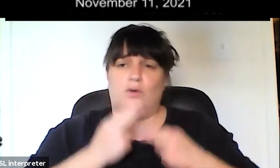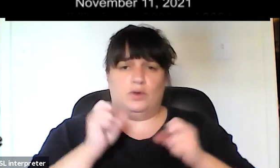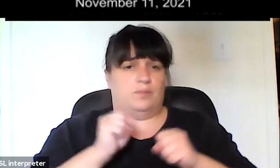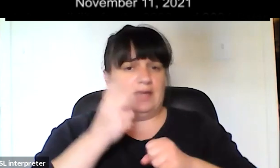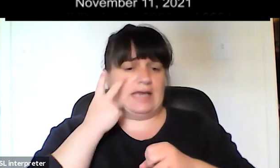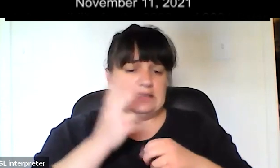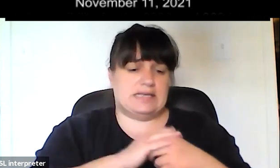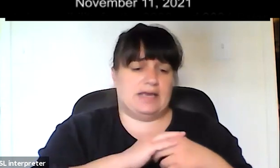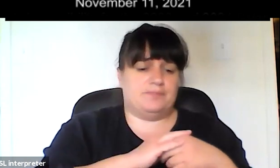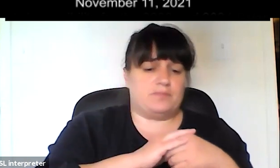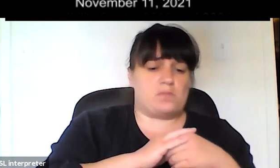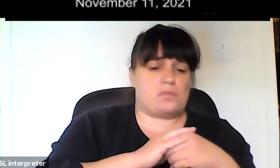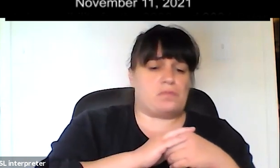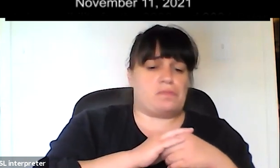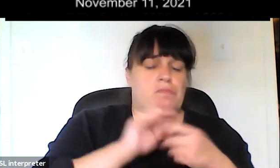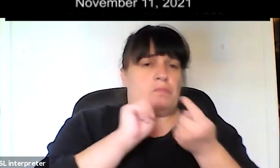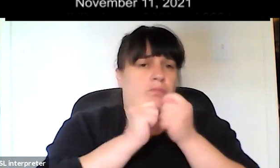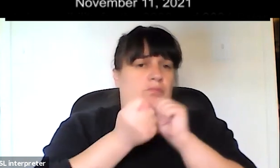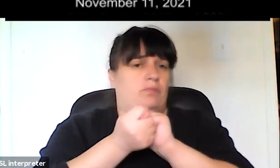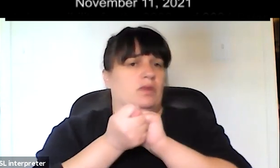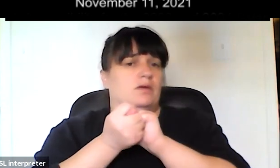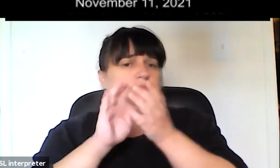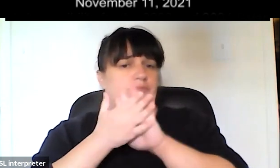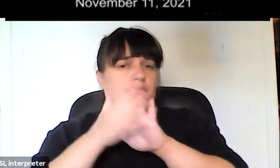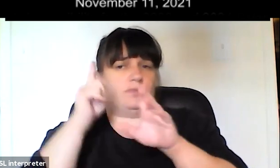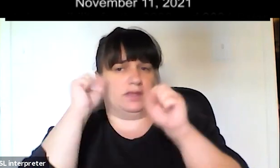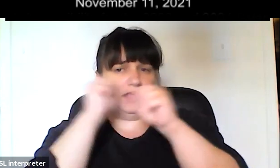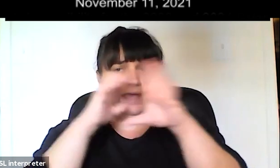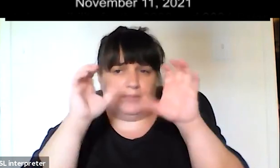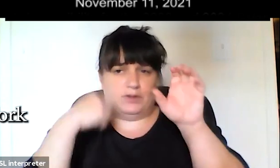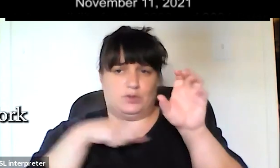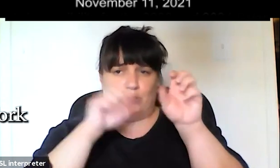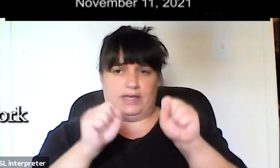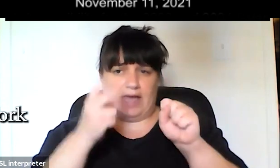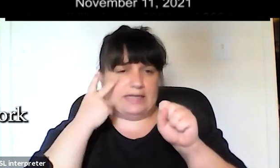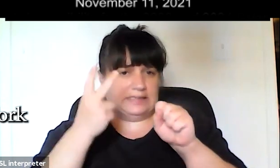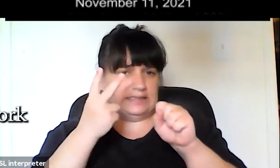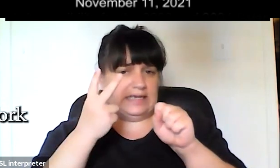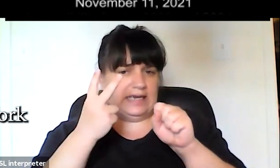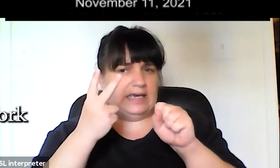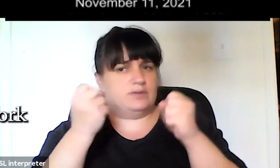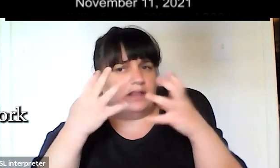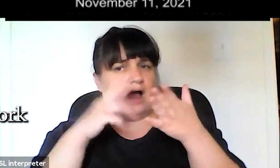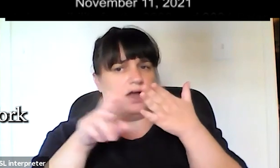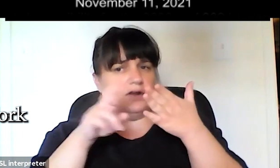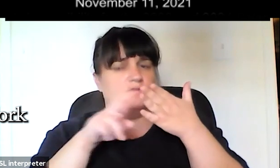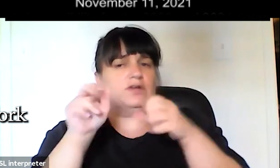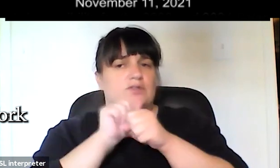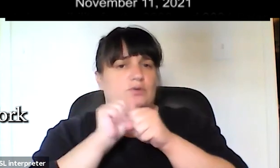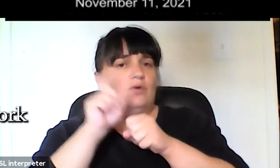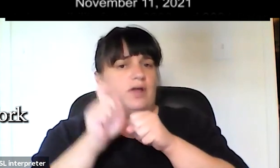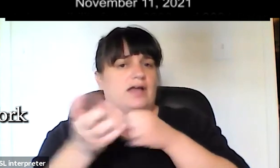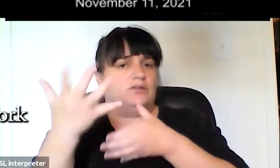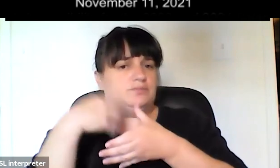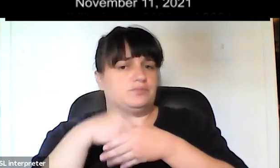naturally see, and translating them into an image that we can see. And there was a lot of research and work that had to go